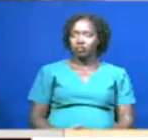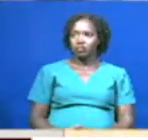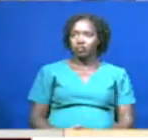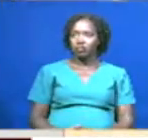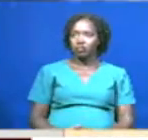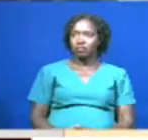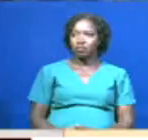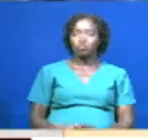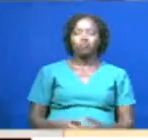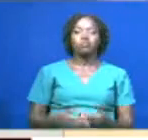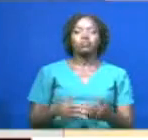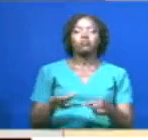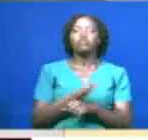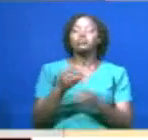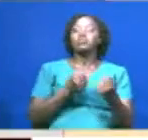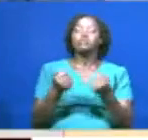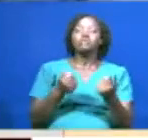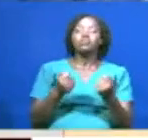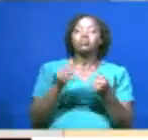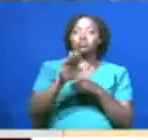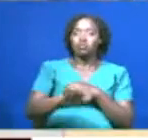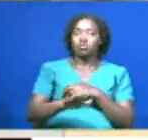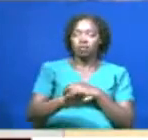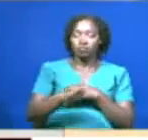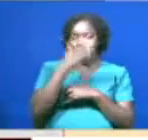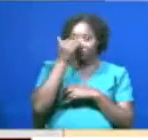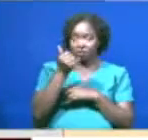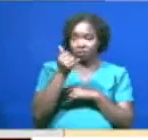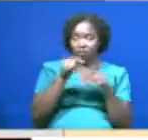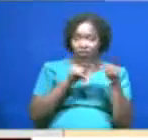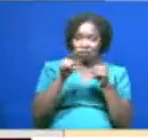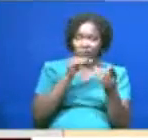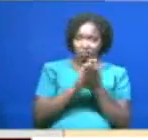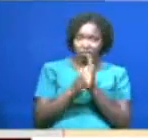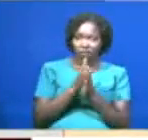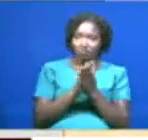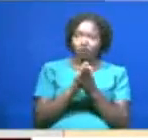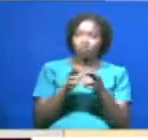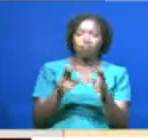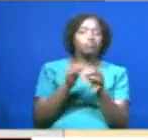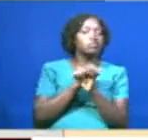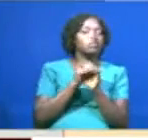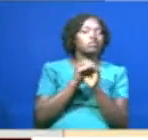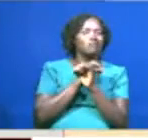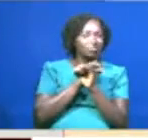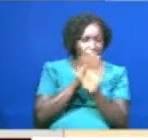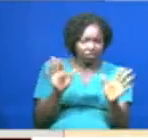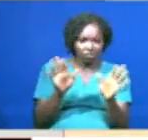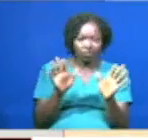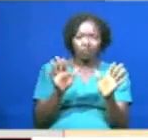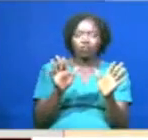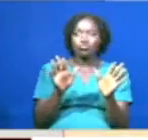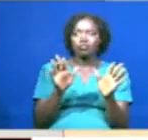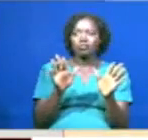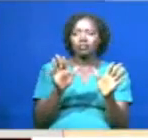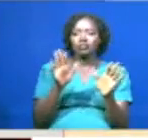Magari mengi yamelala sababu hakuna wasafiri, barabara ziko sawa lakini hakuna watu wa kusafiri. Kwa hivyo magari imelala